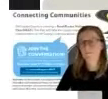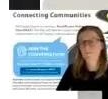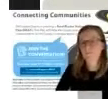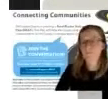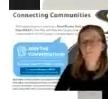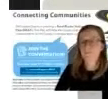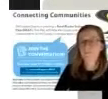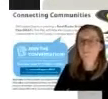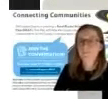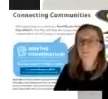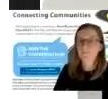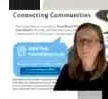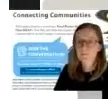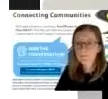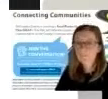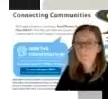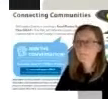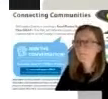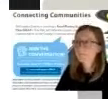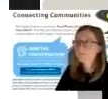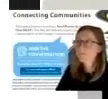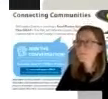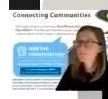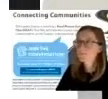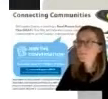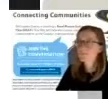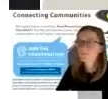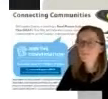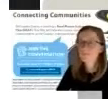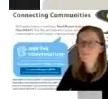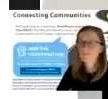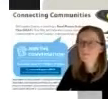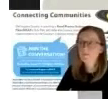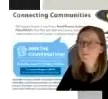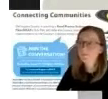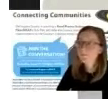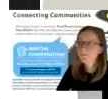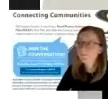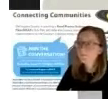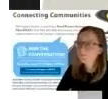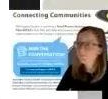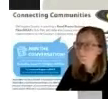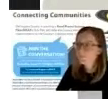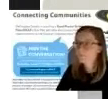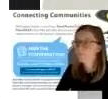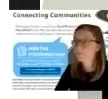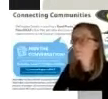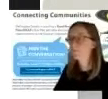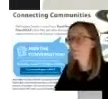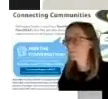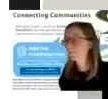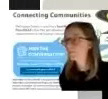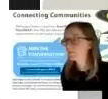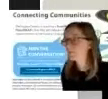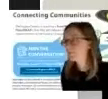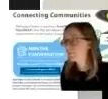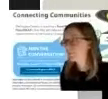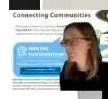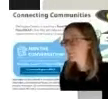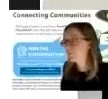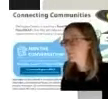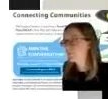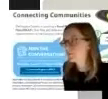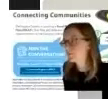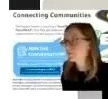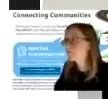the moderate delays are happening, the volume capacity is under one but approaching one, travel